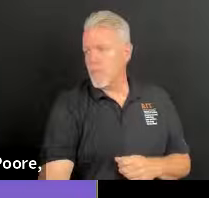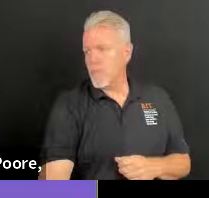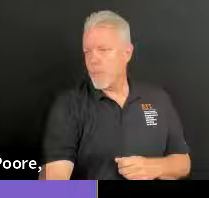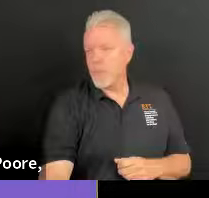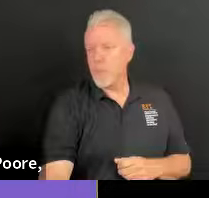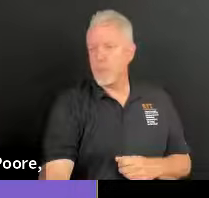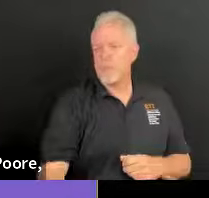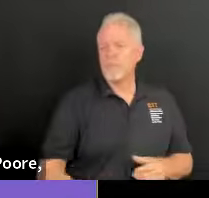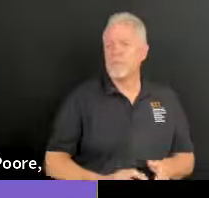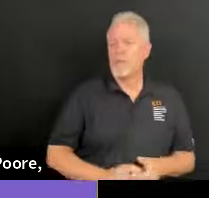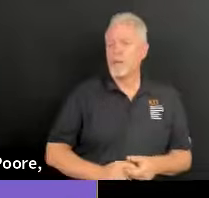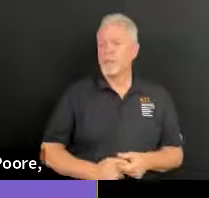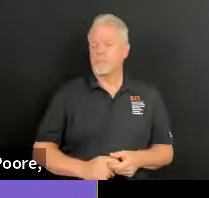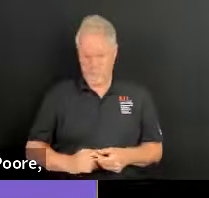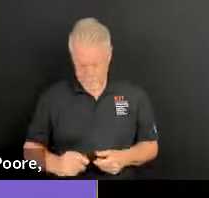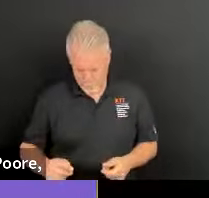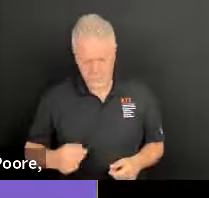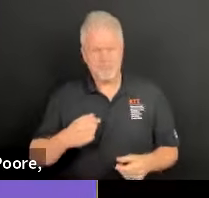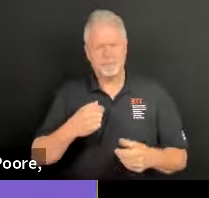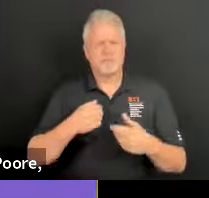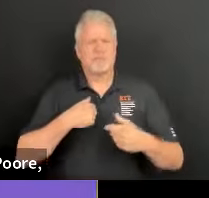on that specific demographic at this time.